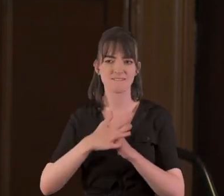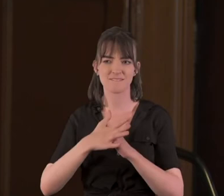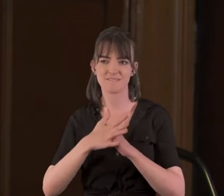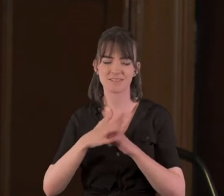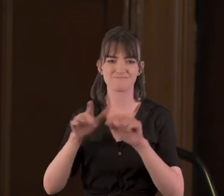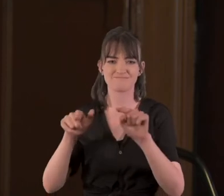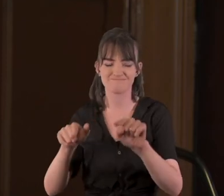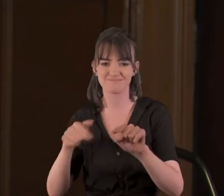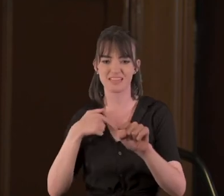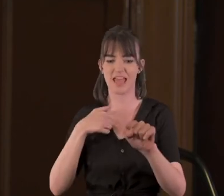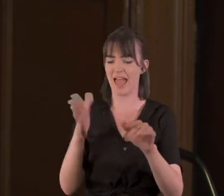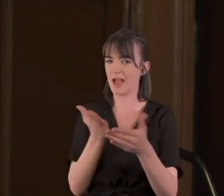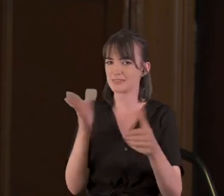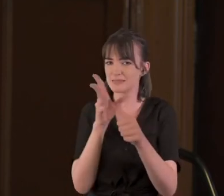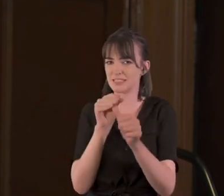cake.